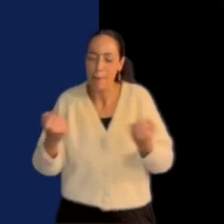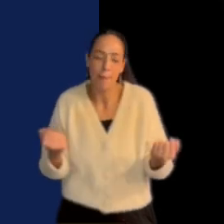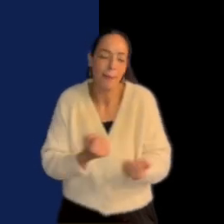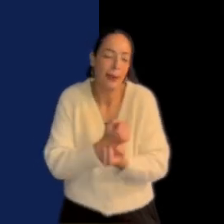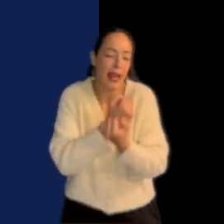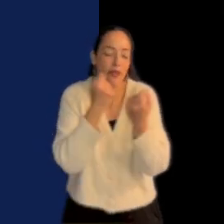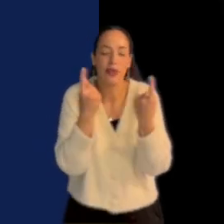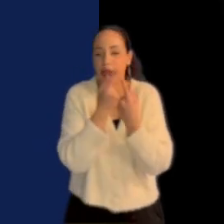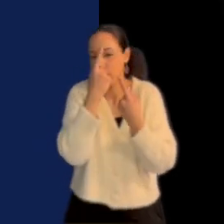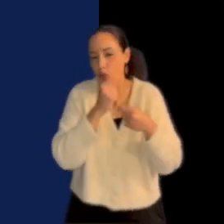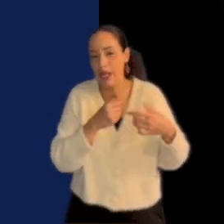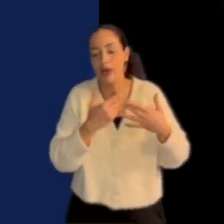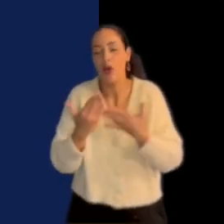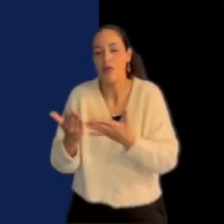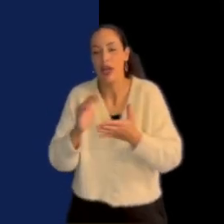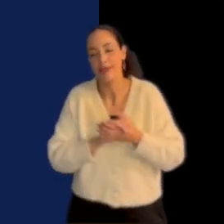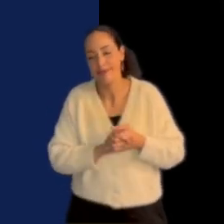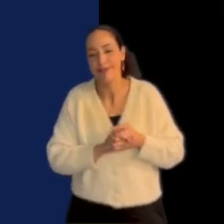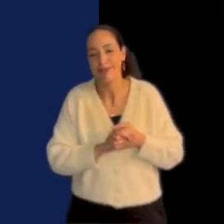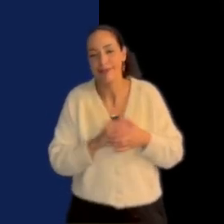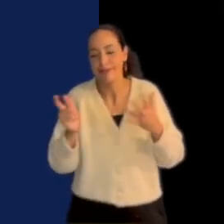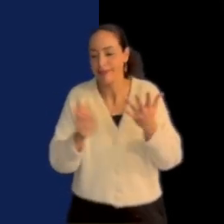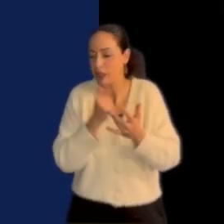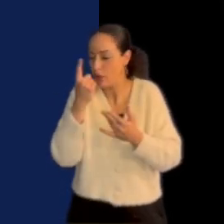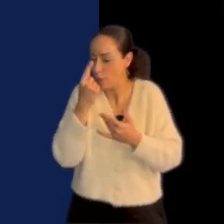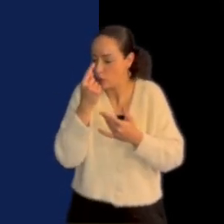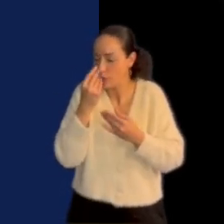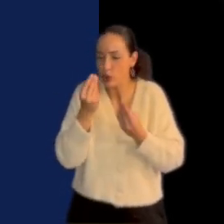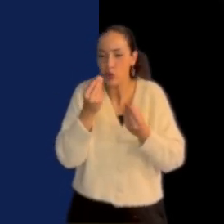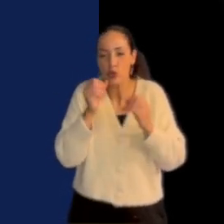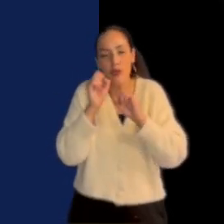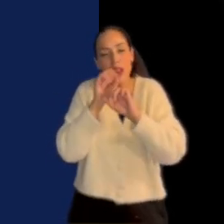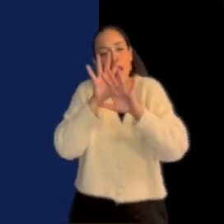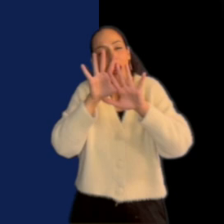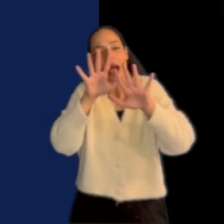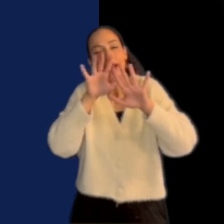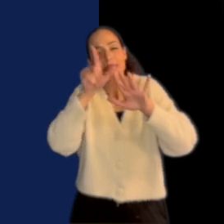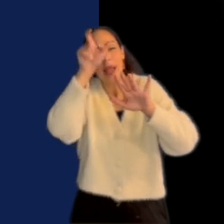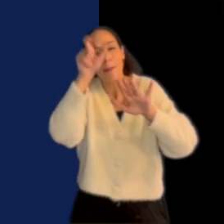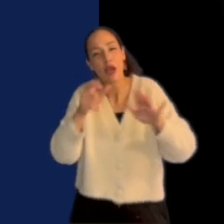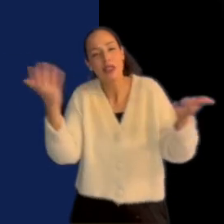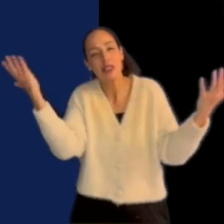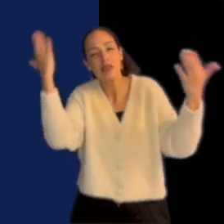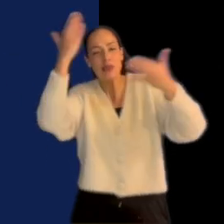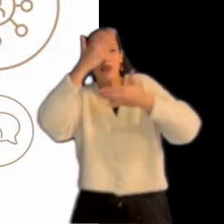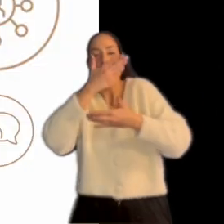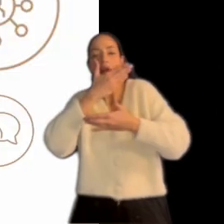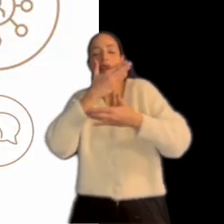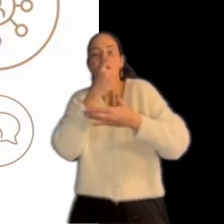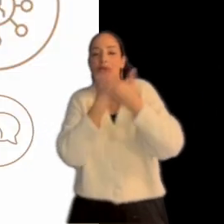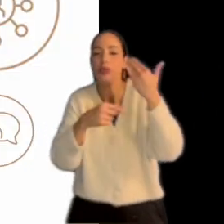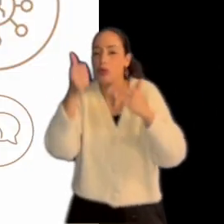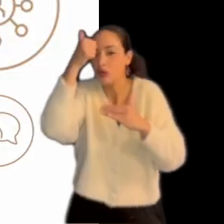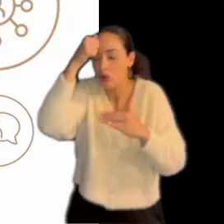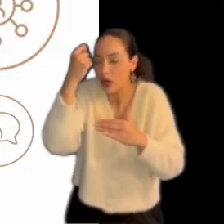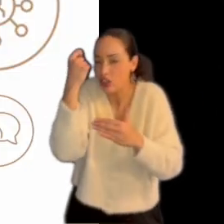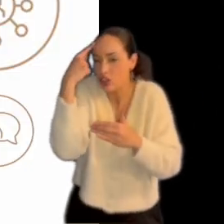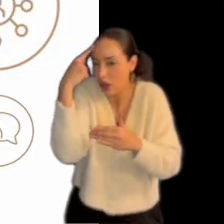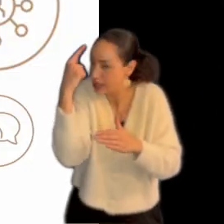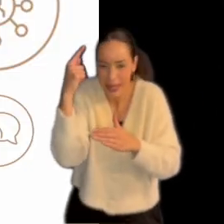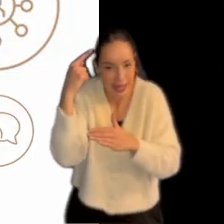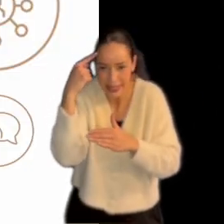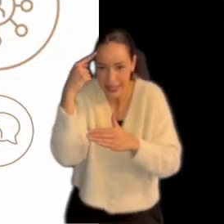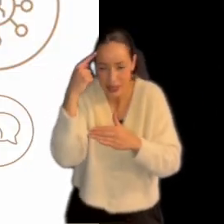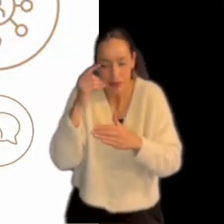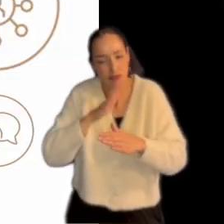and understanding, reassurance and connection, but enabling control and power to be reclaimed. I have grappled